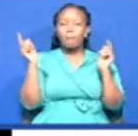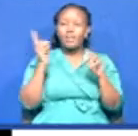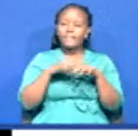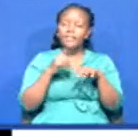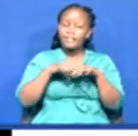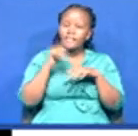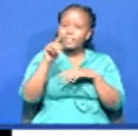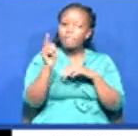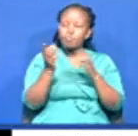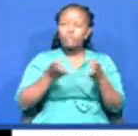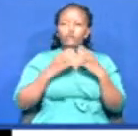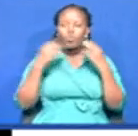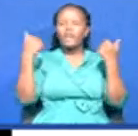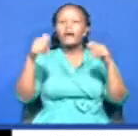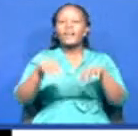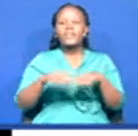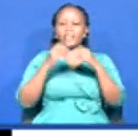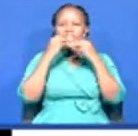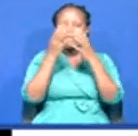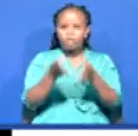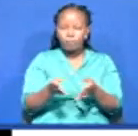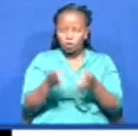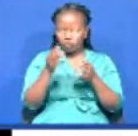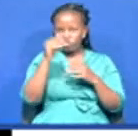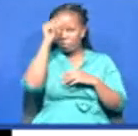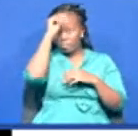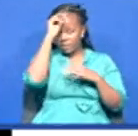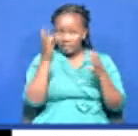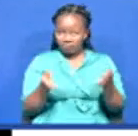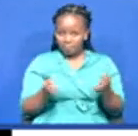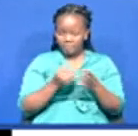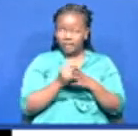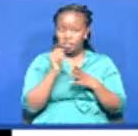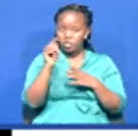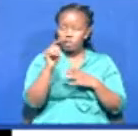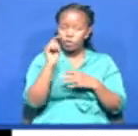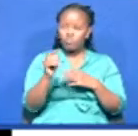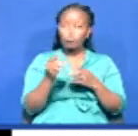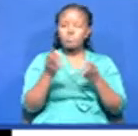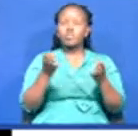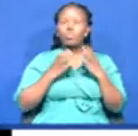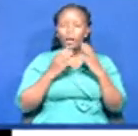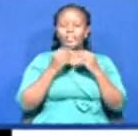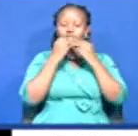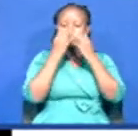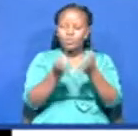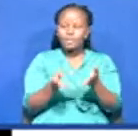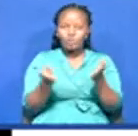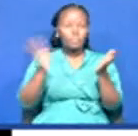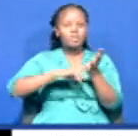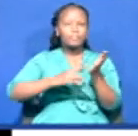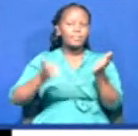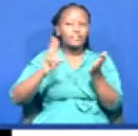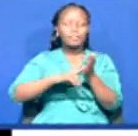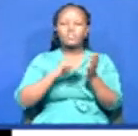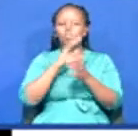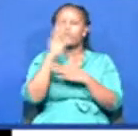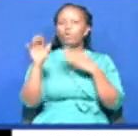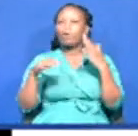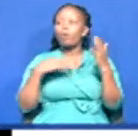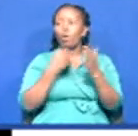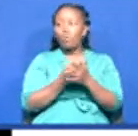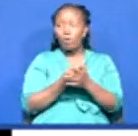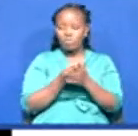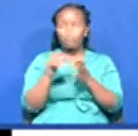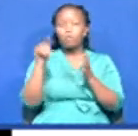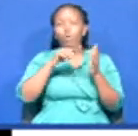or services from the government, then you'll be required to record that information in a particular format. So there's a form that